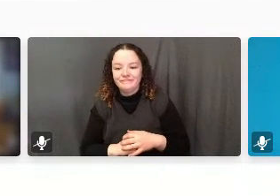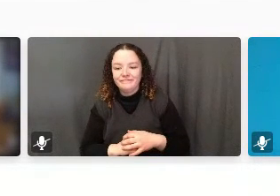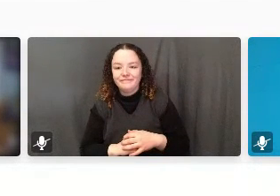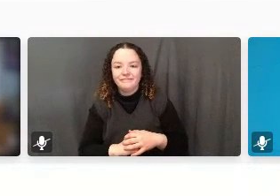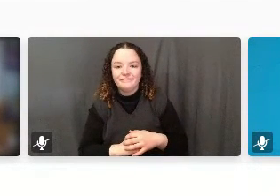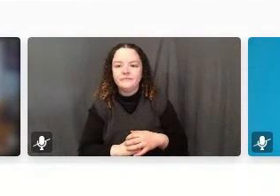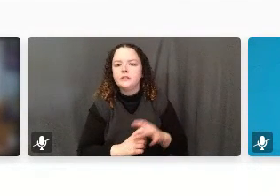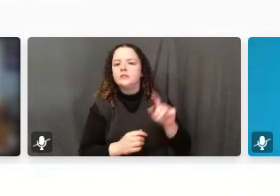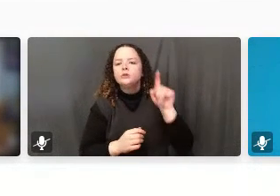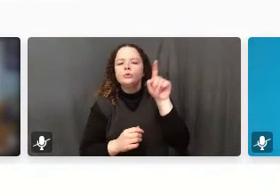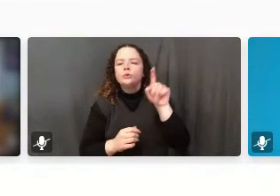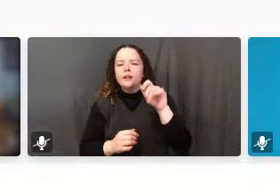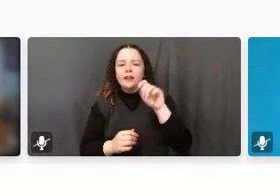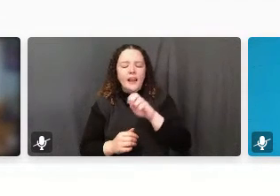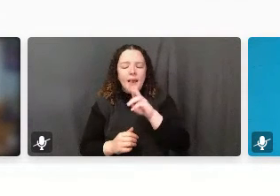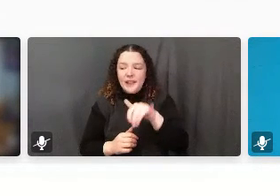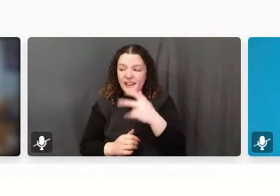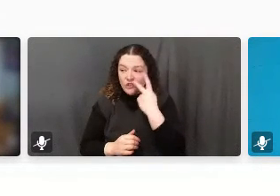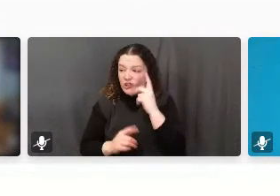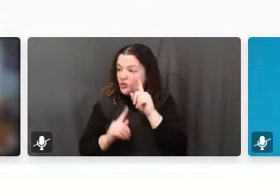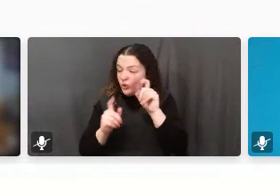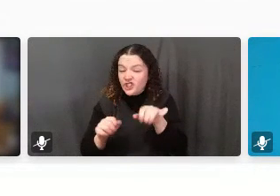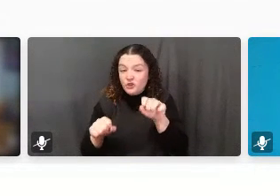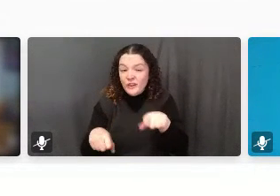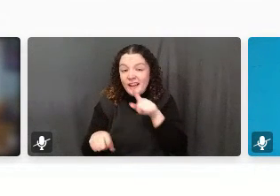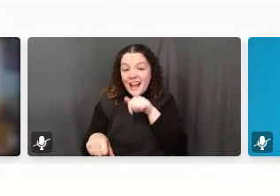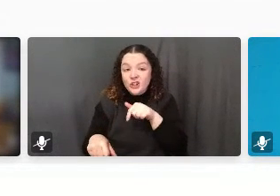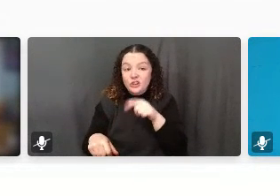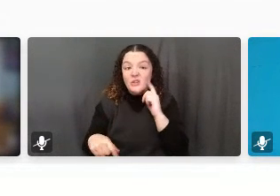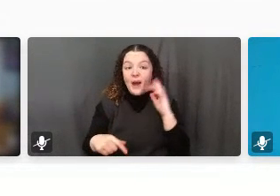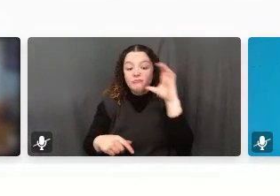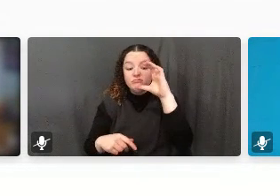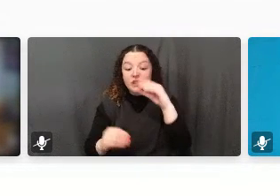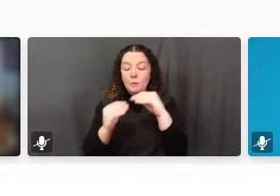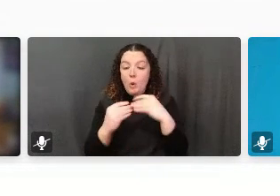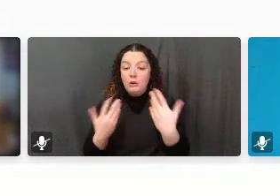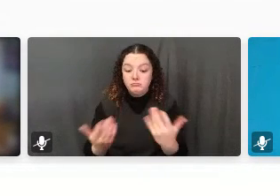Scrolling through. And Emily, if you see a question in there that you can get to while I'm searching for more.